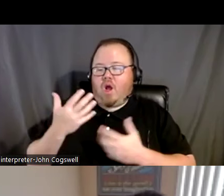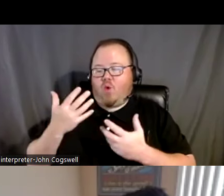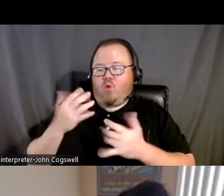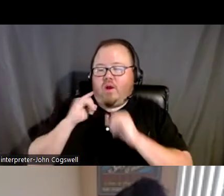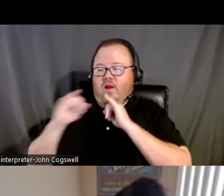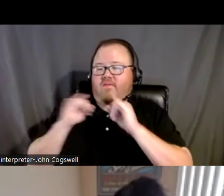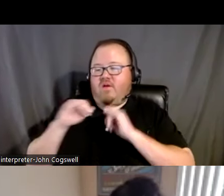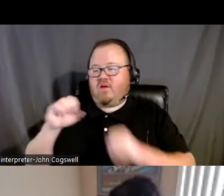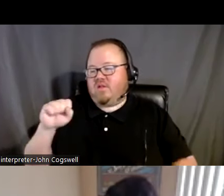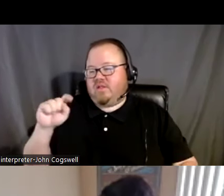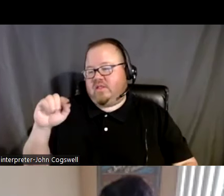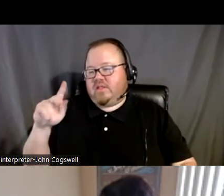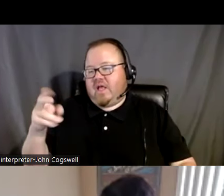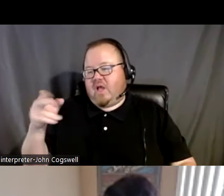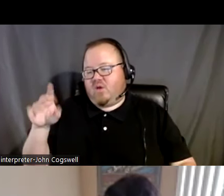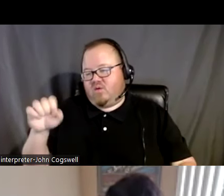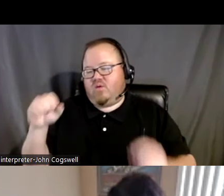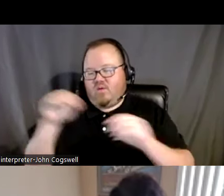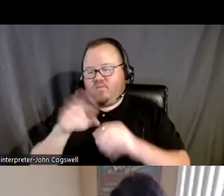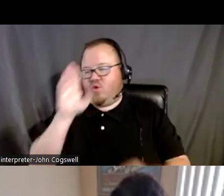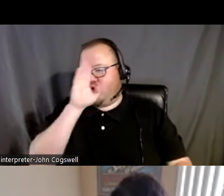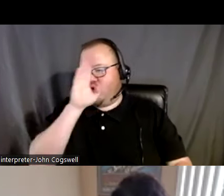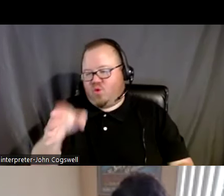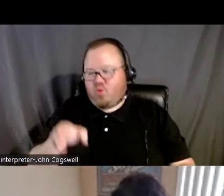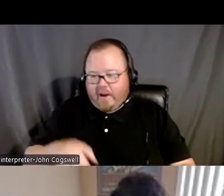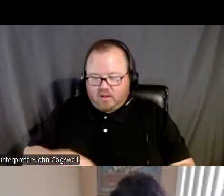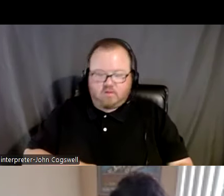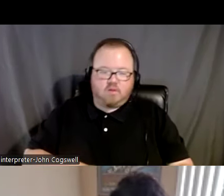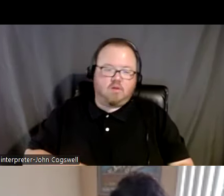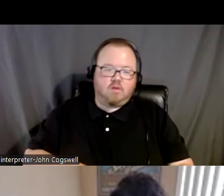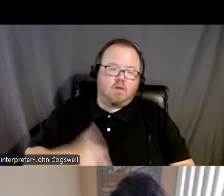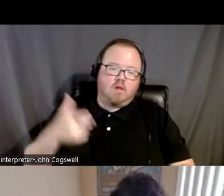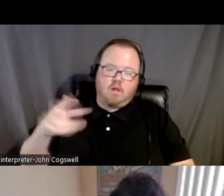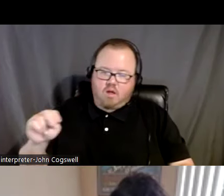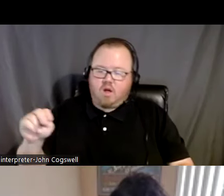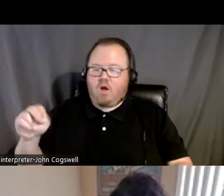is be direct, connect gun rights to mental health.